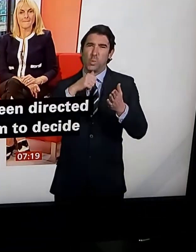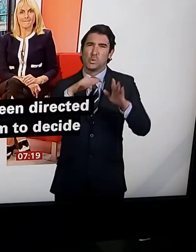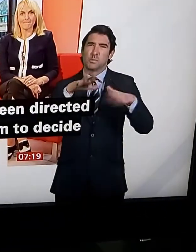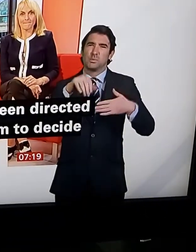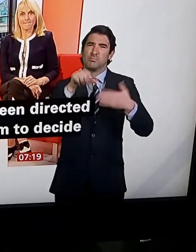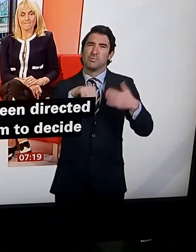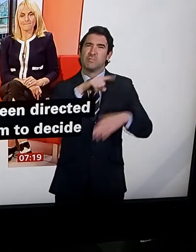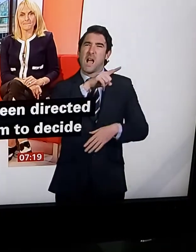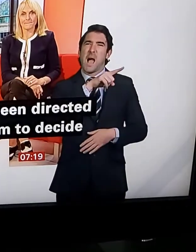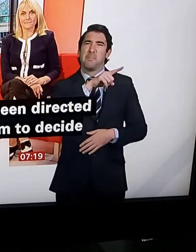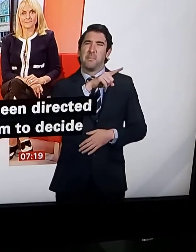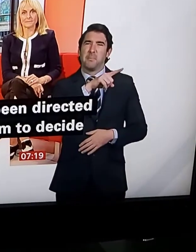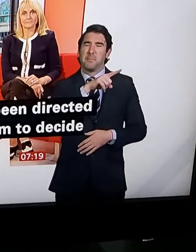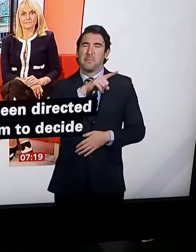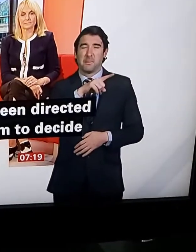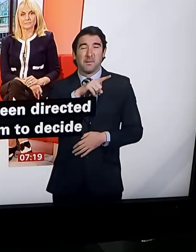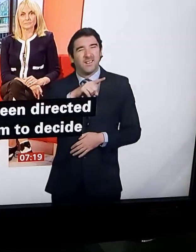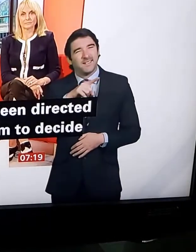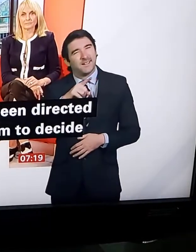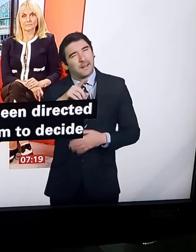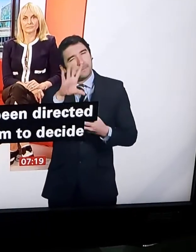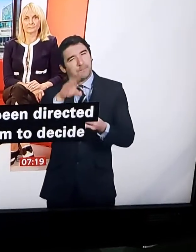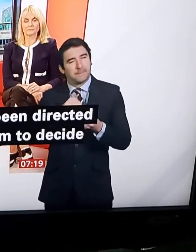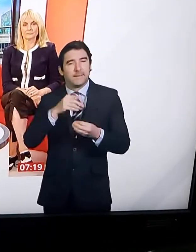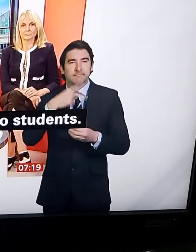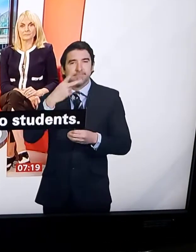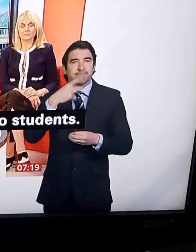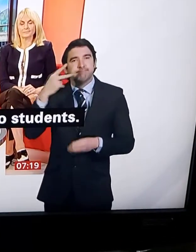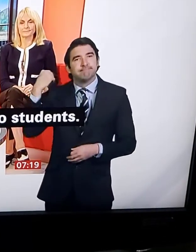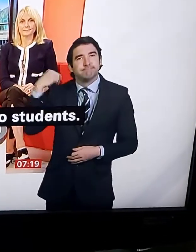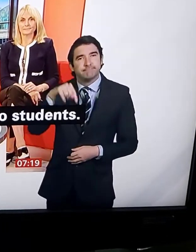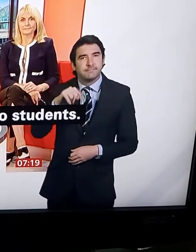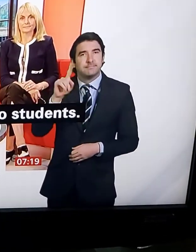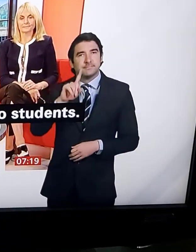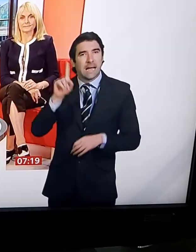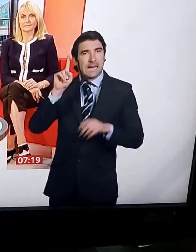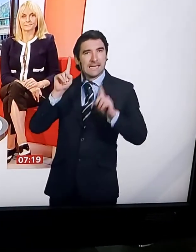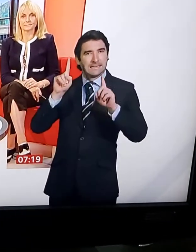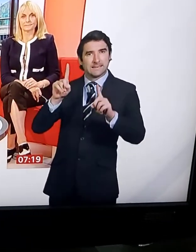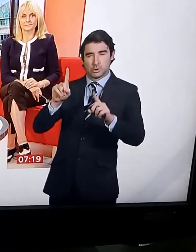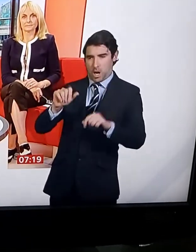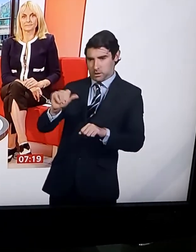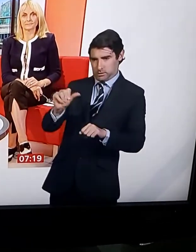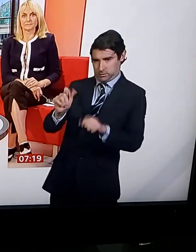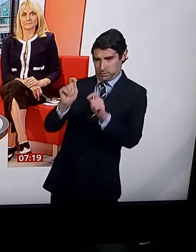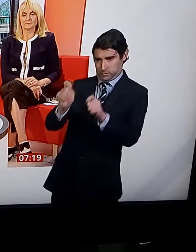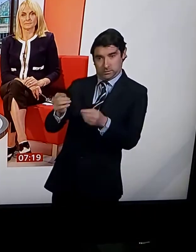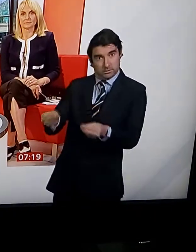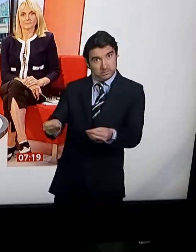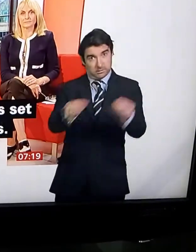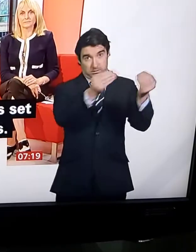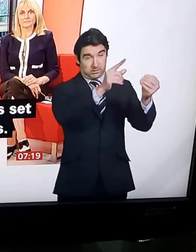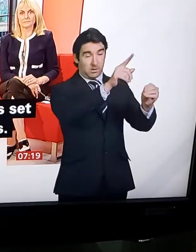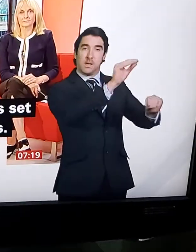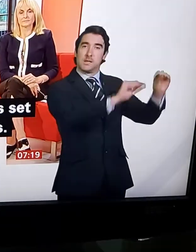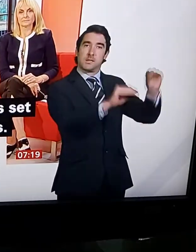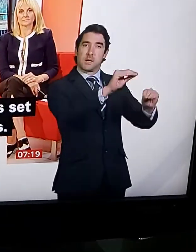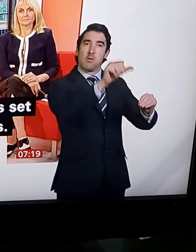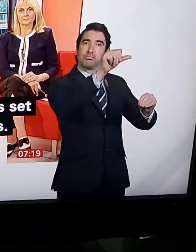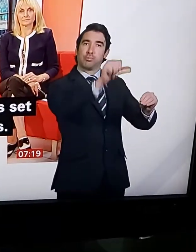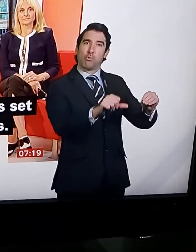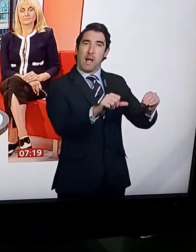led to around 40% of A-level results being downgraded from the grades set by the teacher assessments. Well, the regulator OfQual has